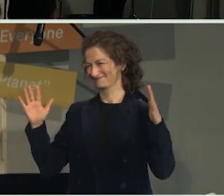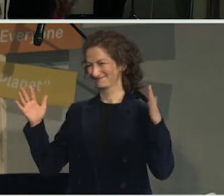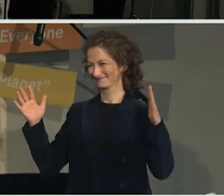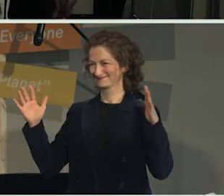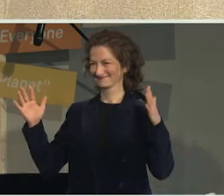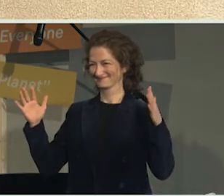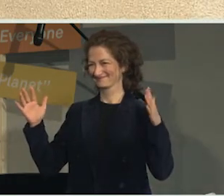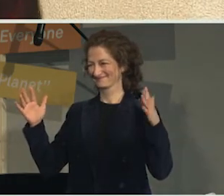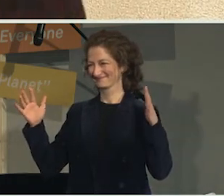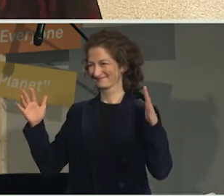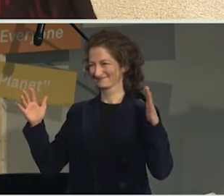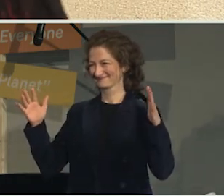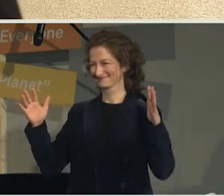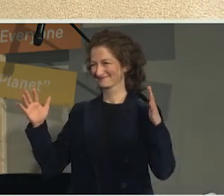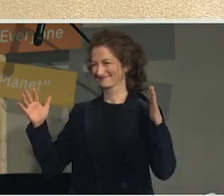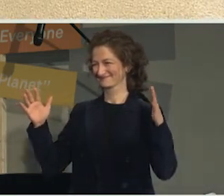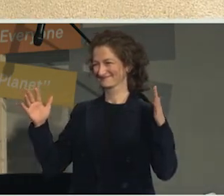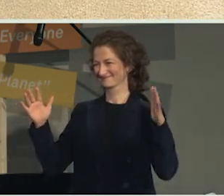Thank you.